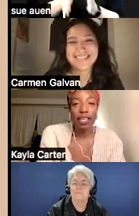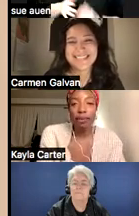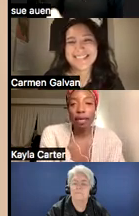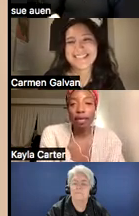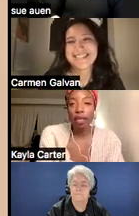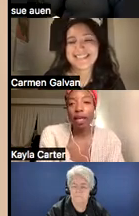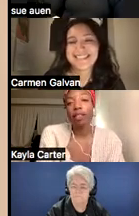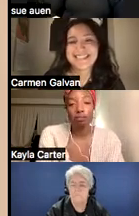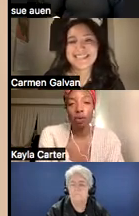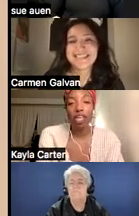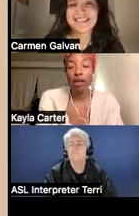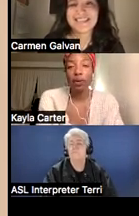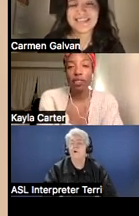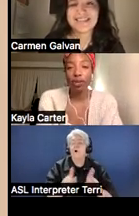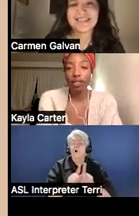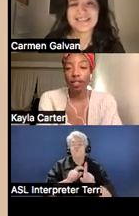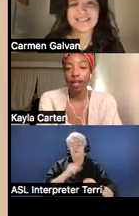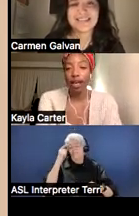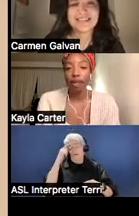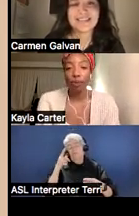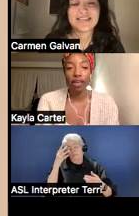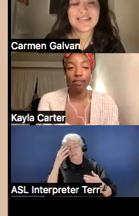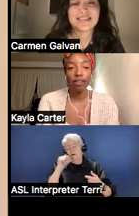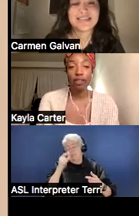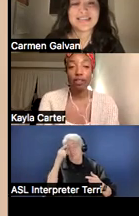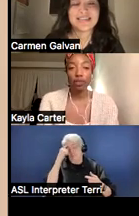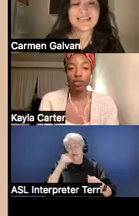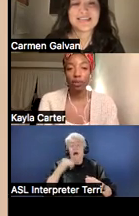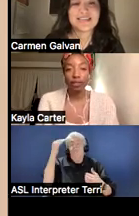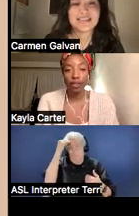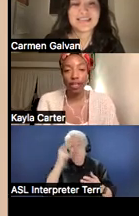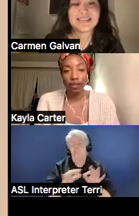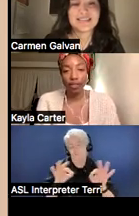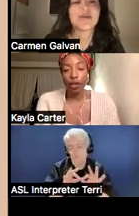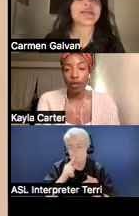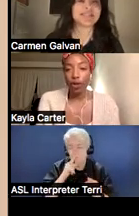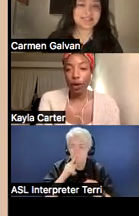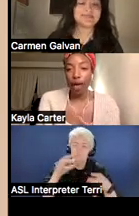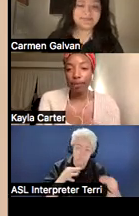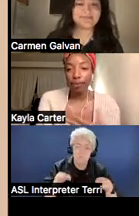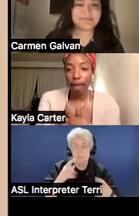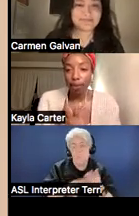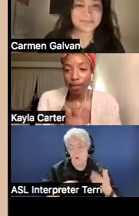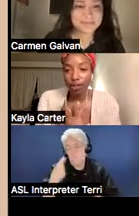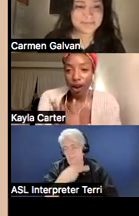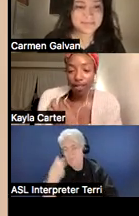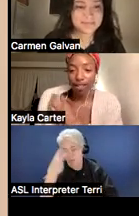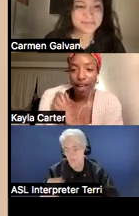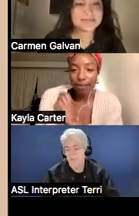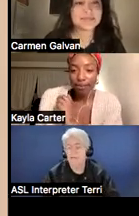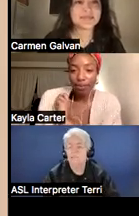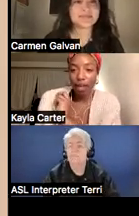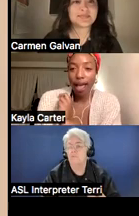Also, I think it might, I don't think I know it's important that we give like a visual description of ourselves. So I will